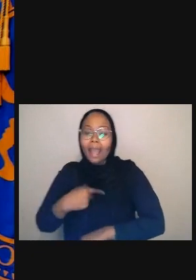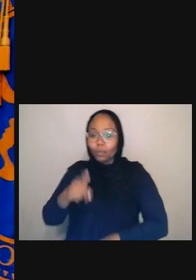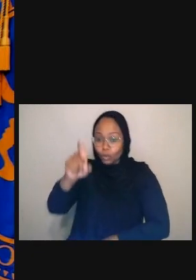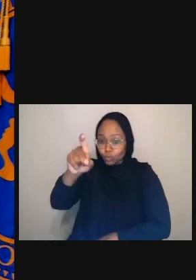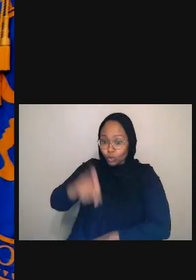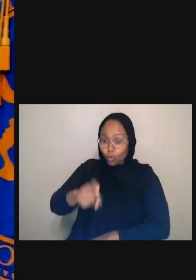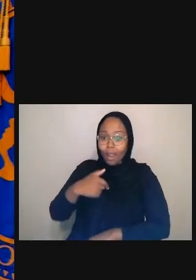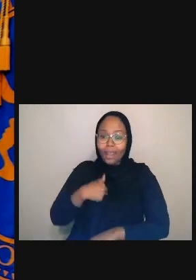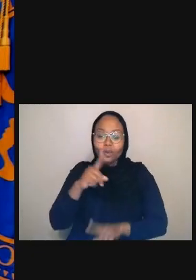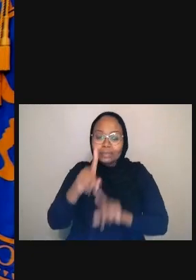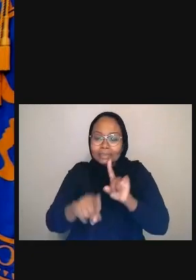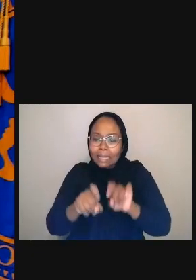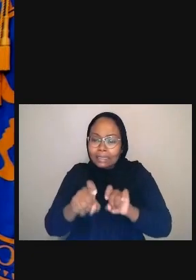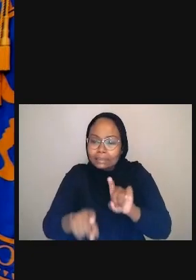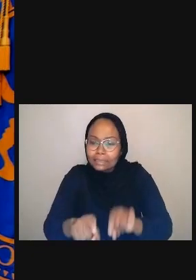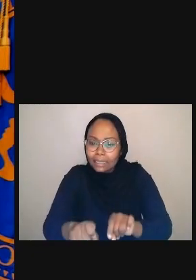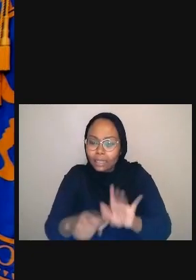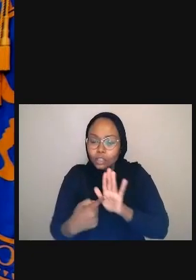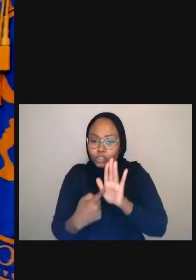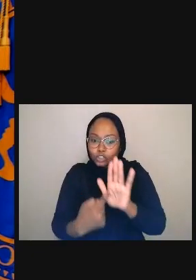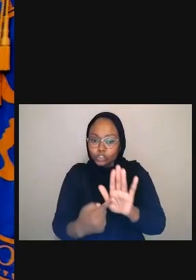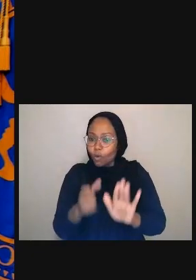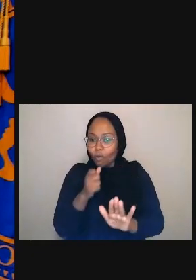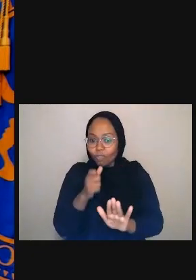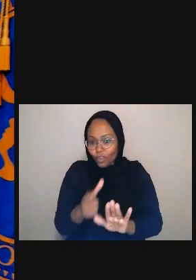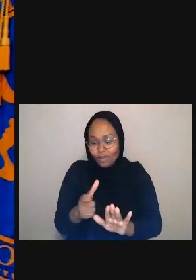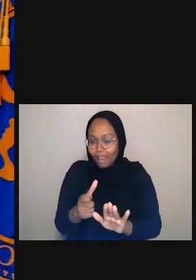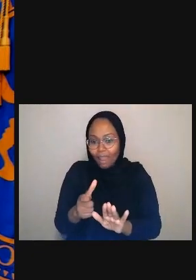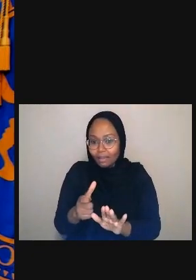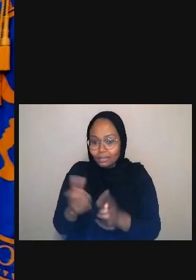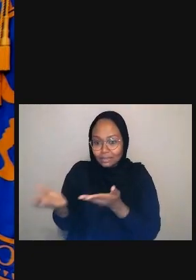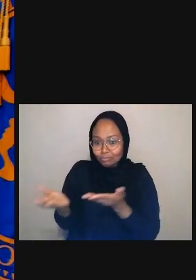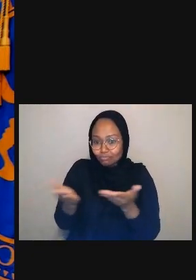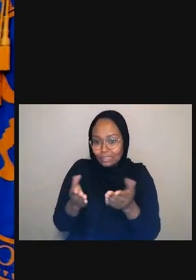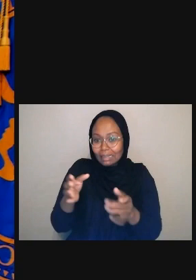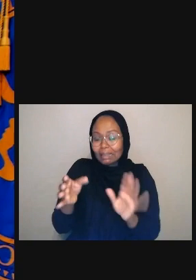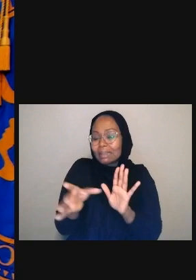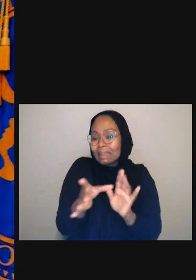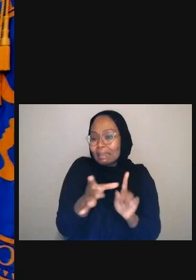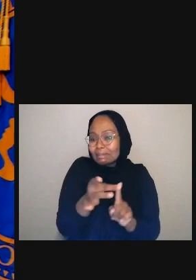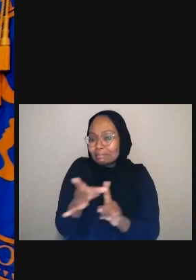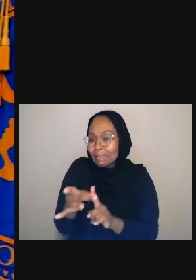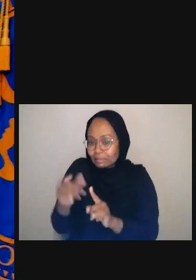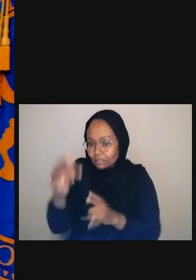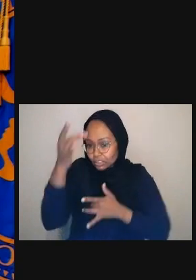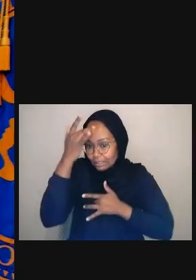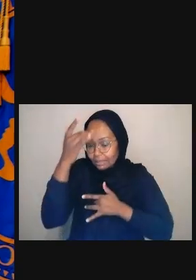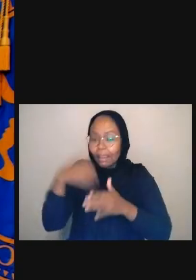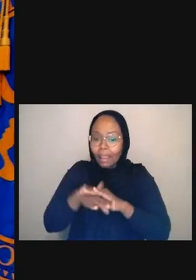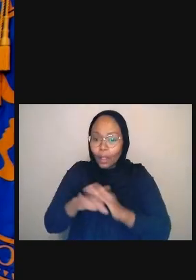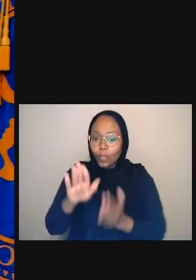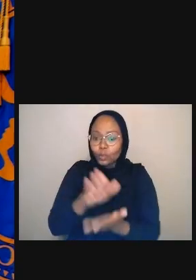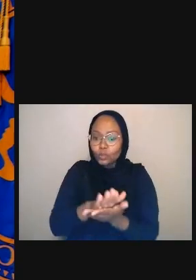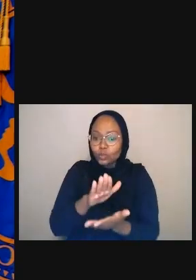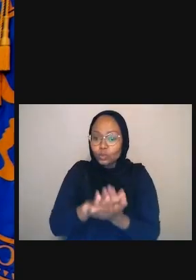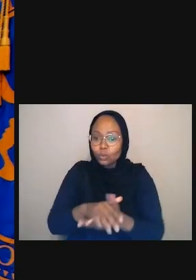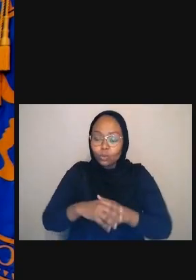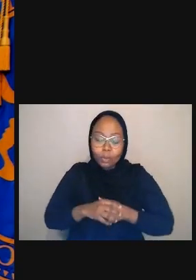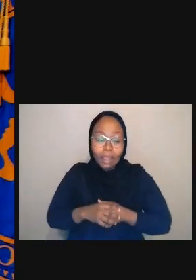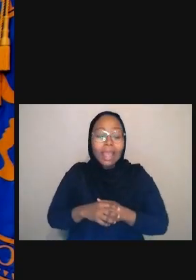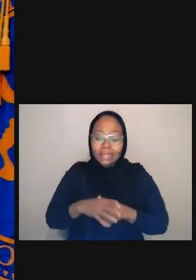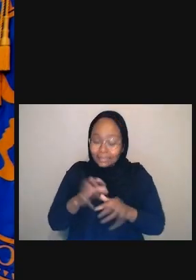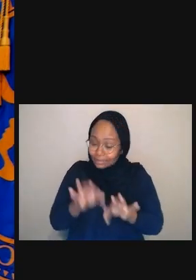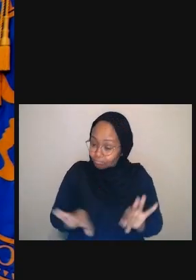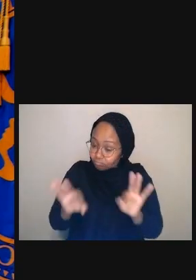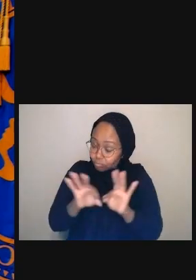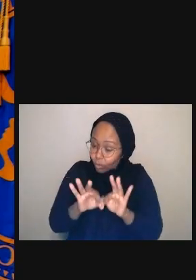those individuals to show that they're not bringing infection in the school. It's very important to provide a